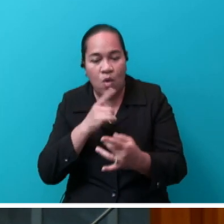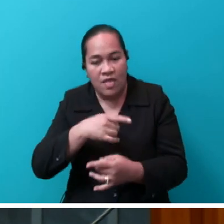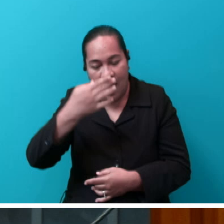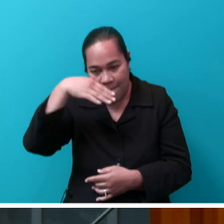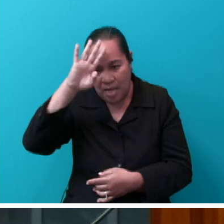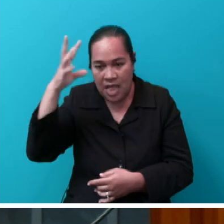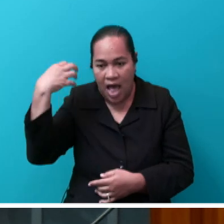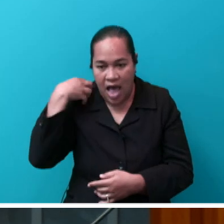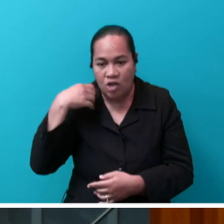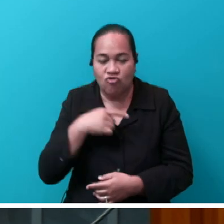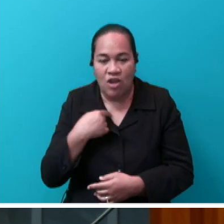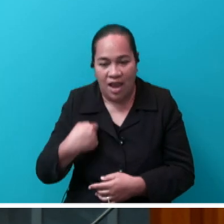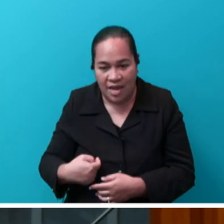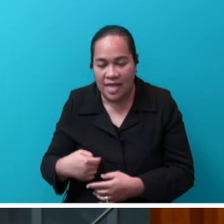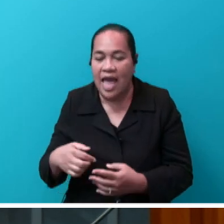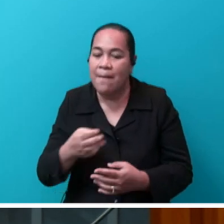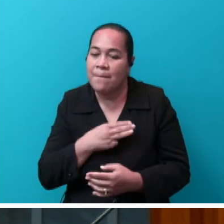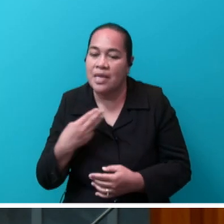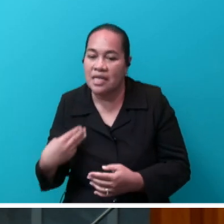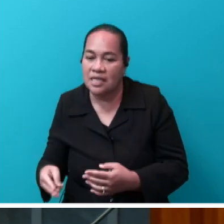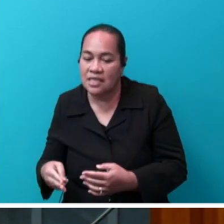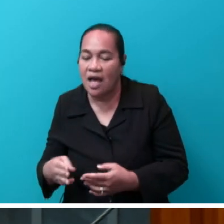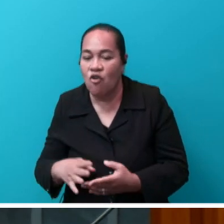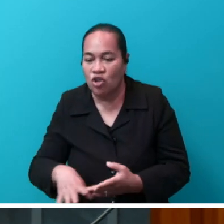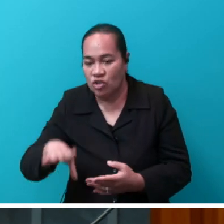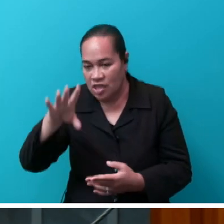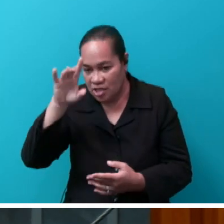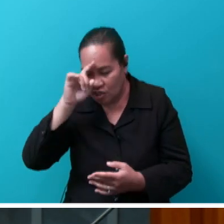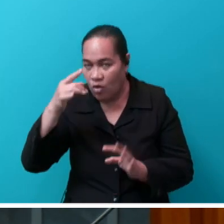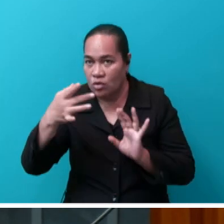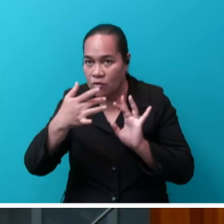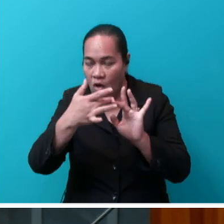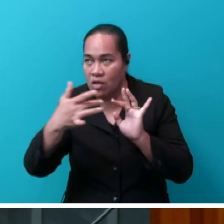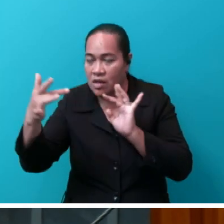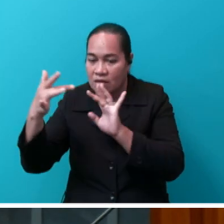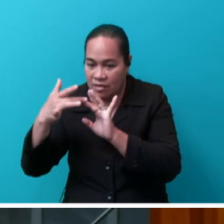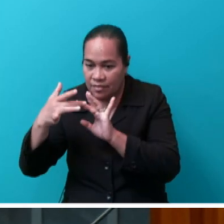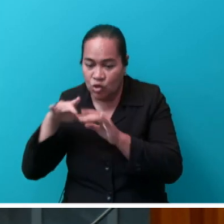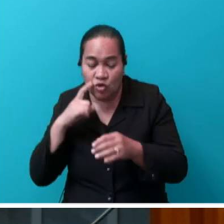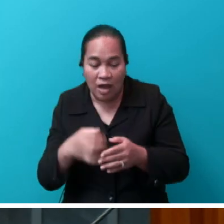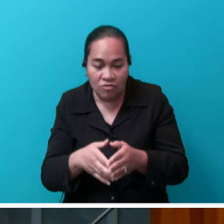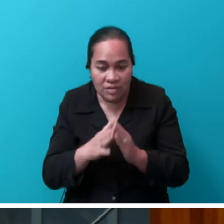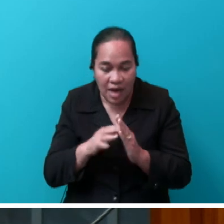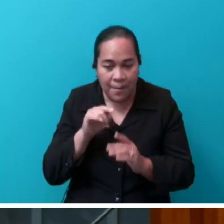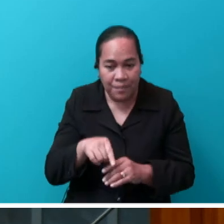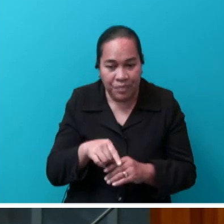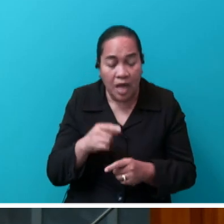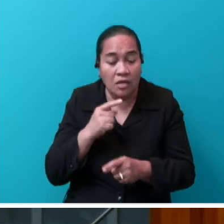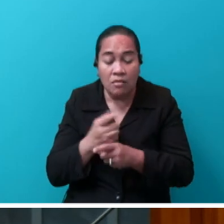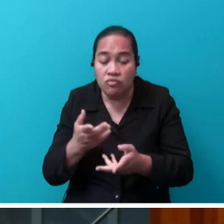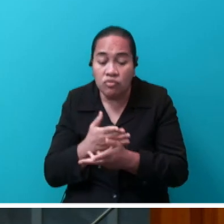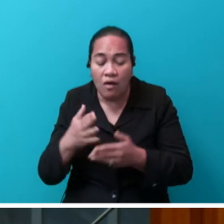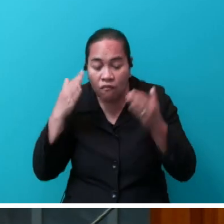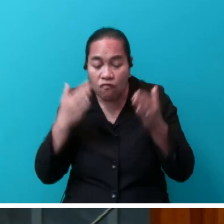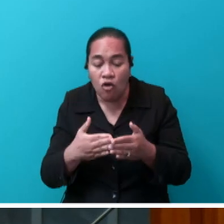Lee, and the Minister of Education for the People's Republic of China. And discussions focused on the student